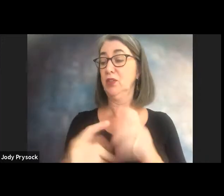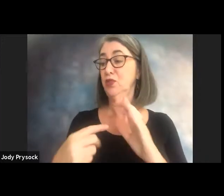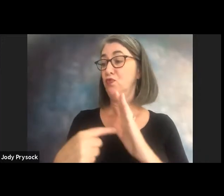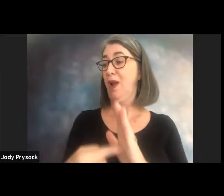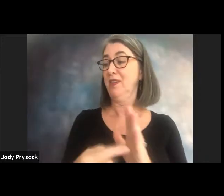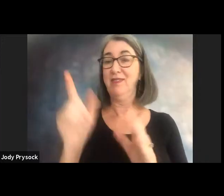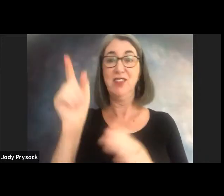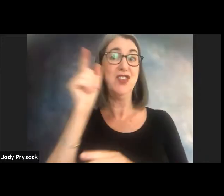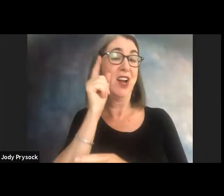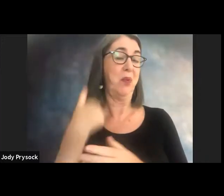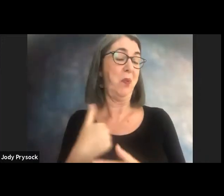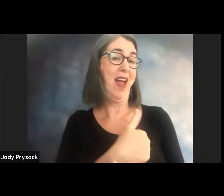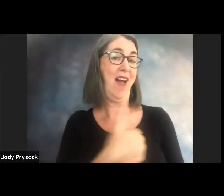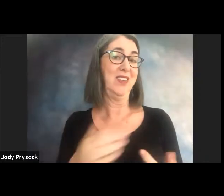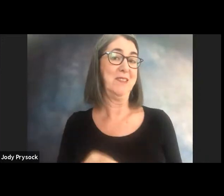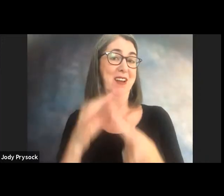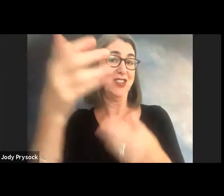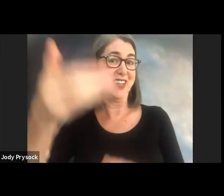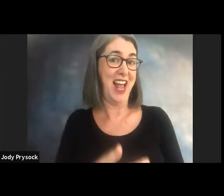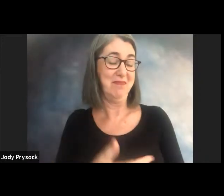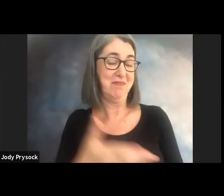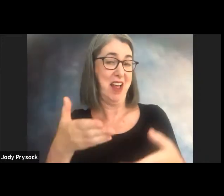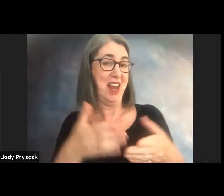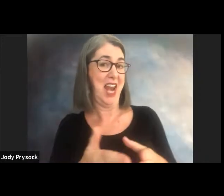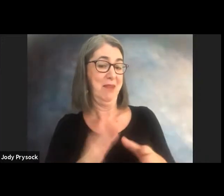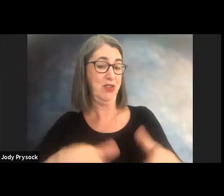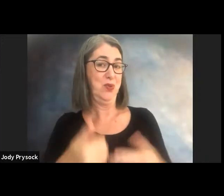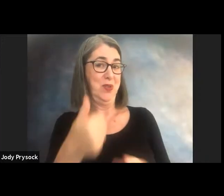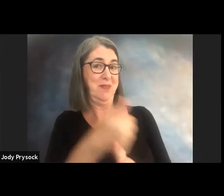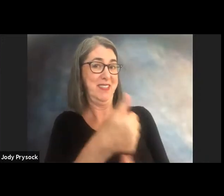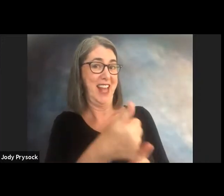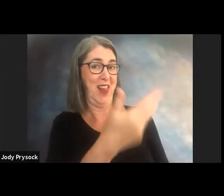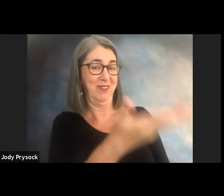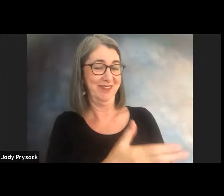Giants, we have a special guest, and I will let him introduce himself.